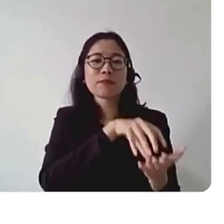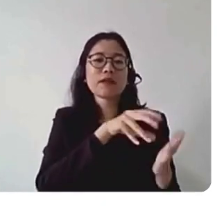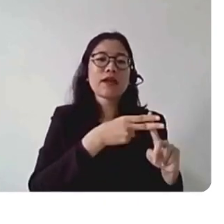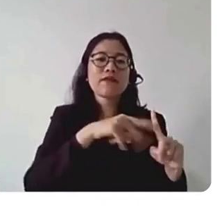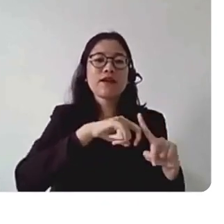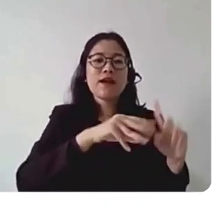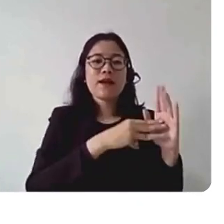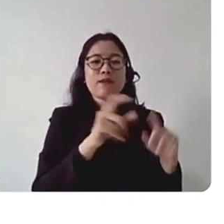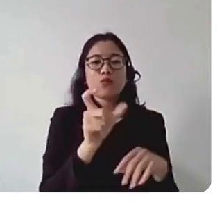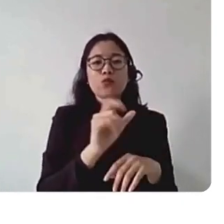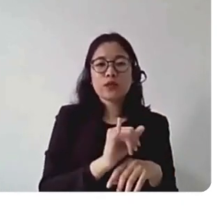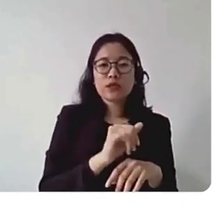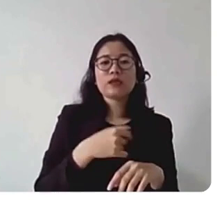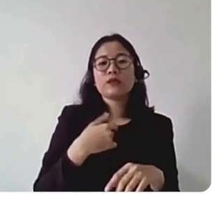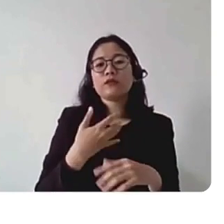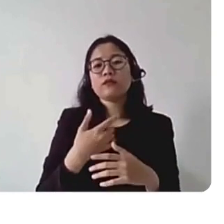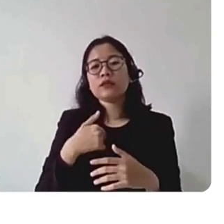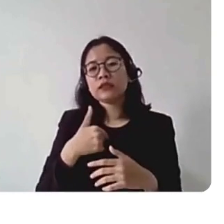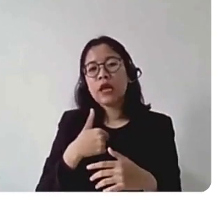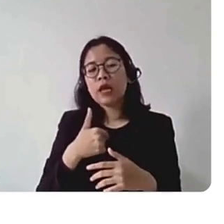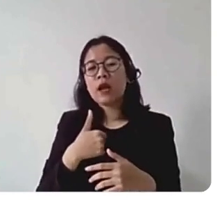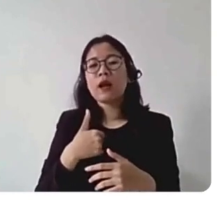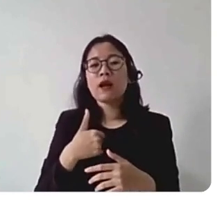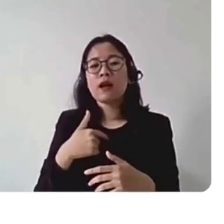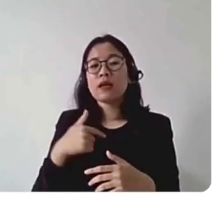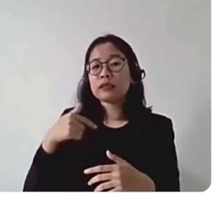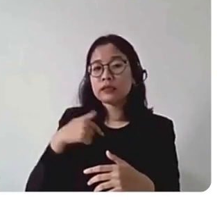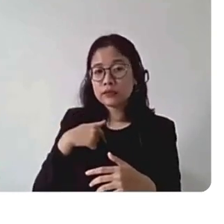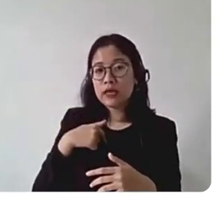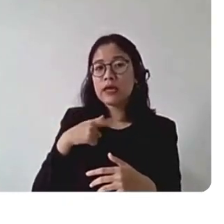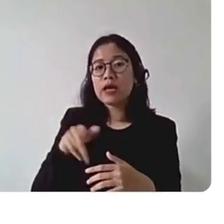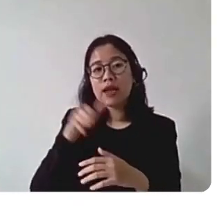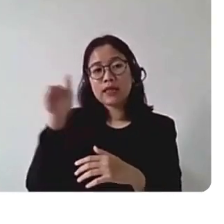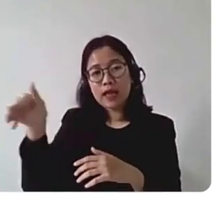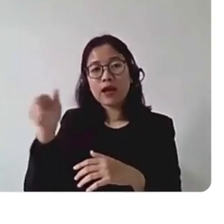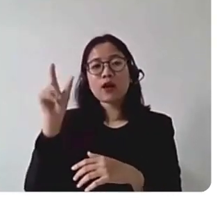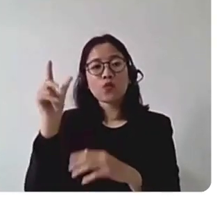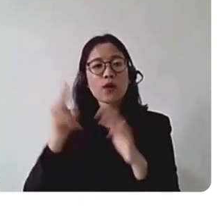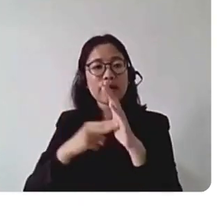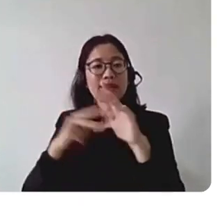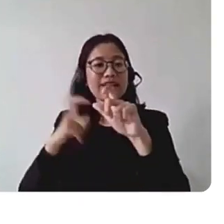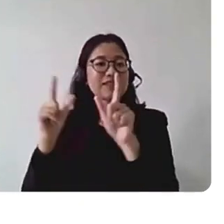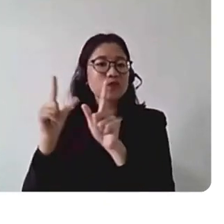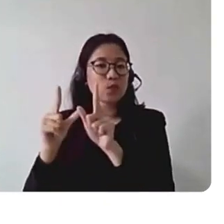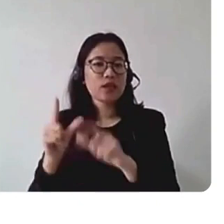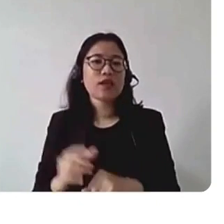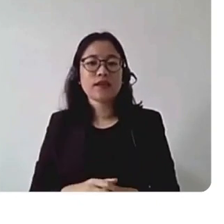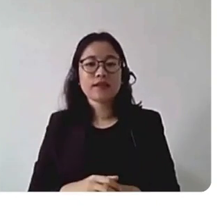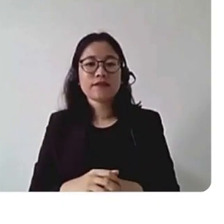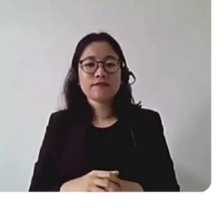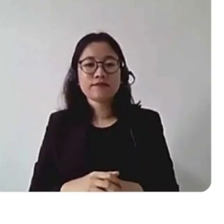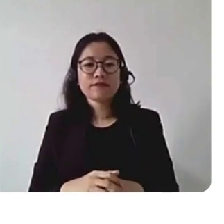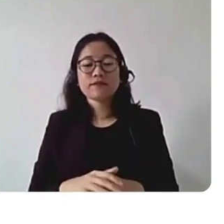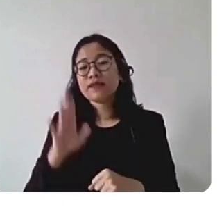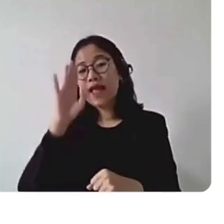department, and then I also went to UNSW. And in the near future, we will